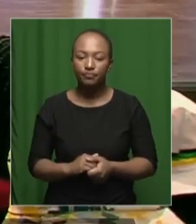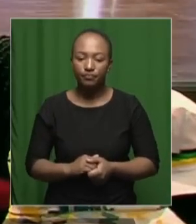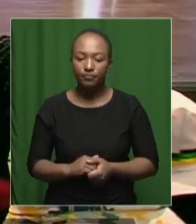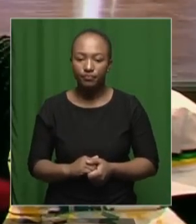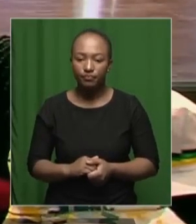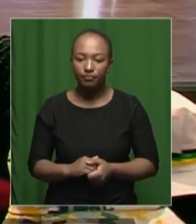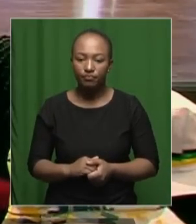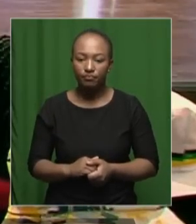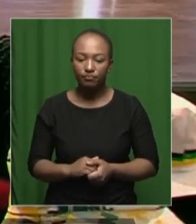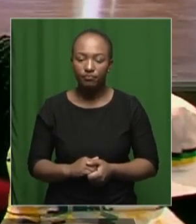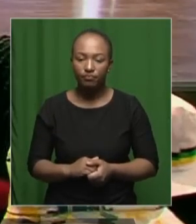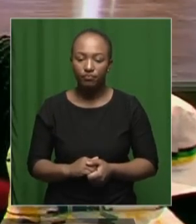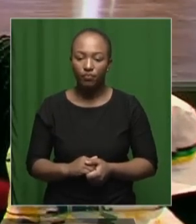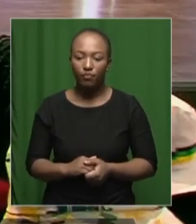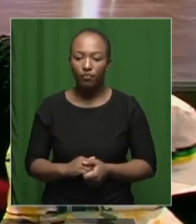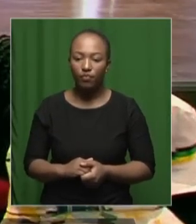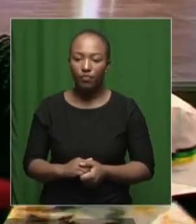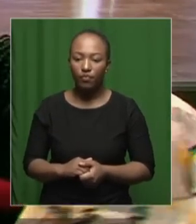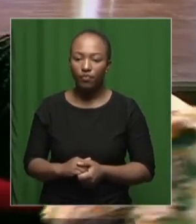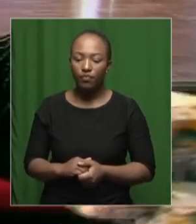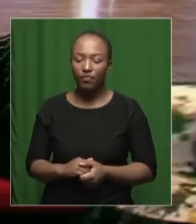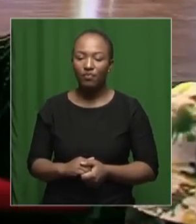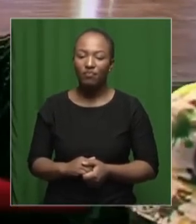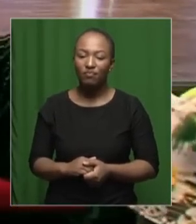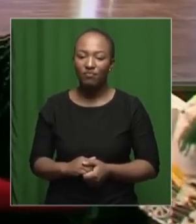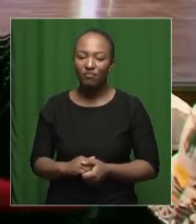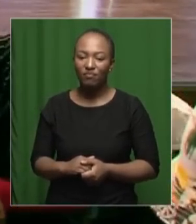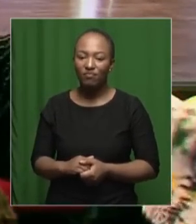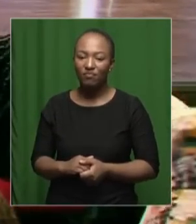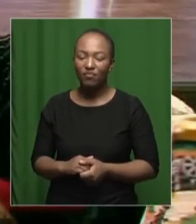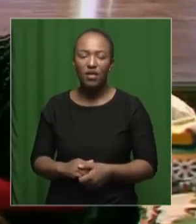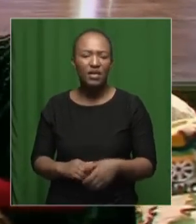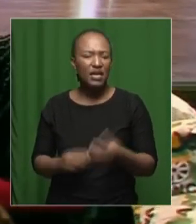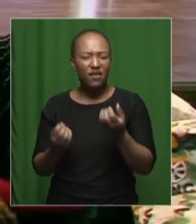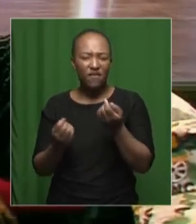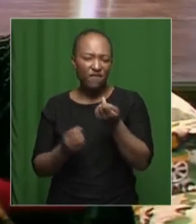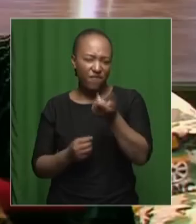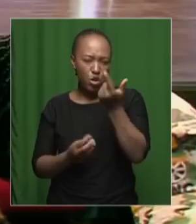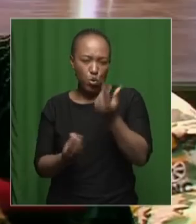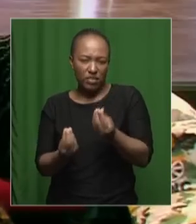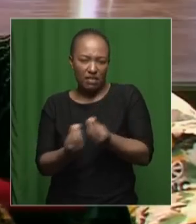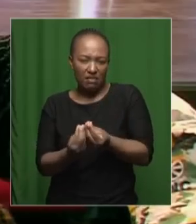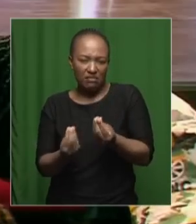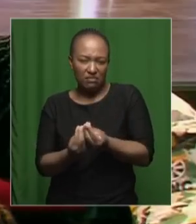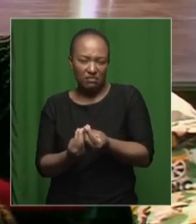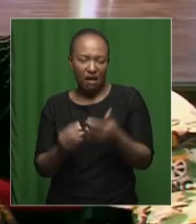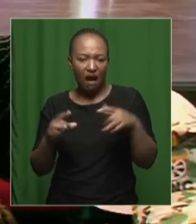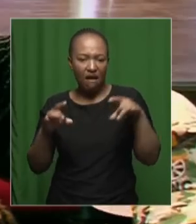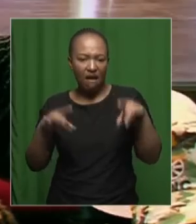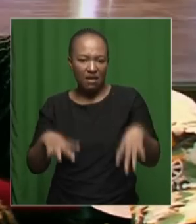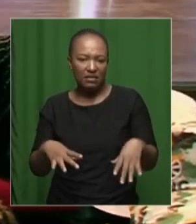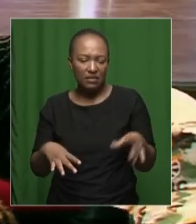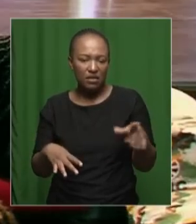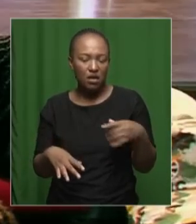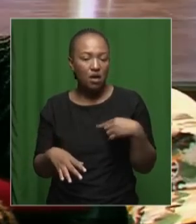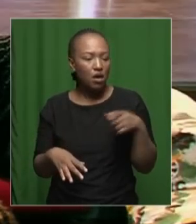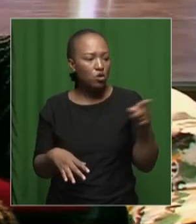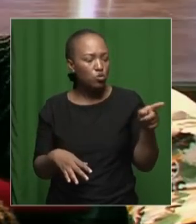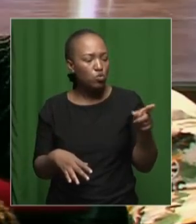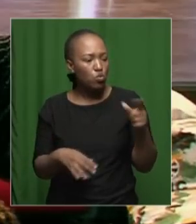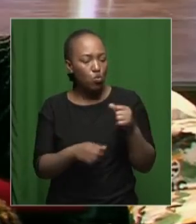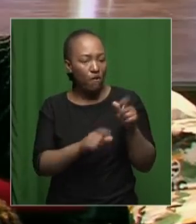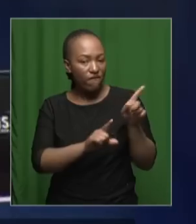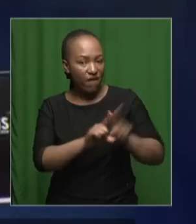There's few things that I hate, like a person telling me, if that person couldn't get it right, how do you think you're going to get it